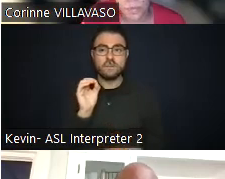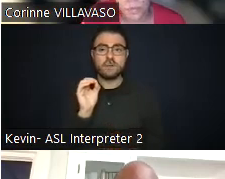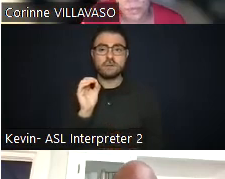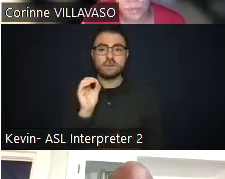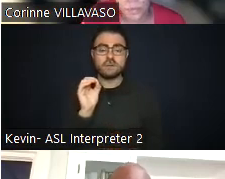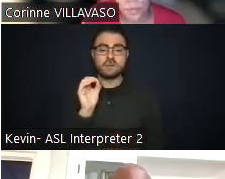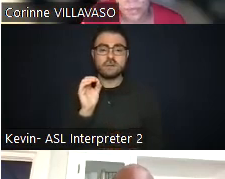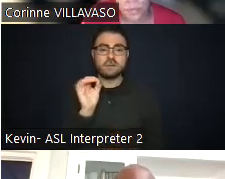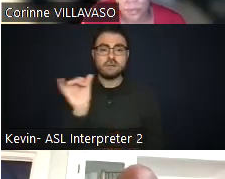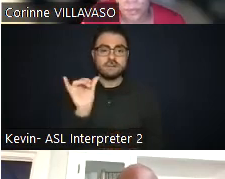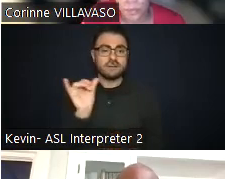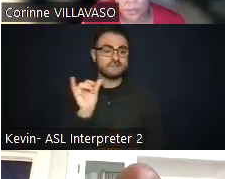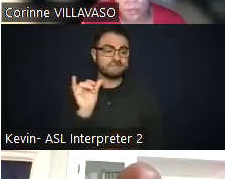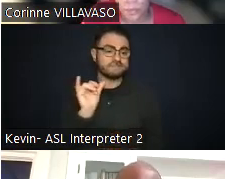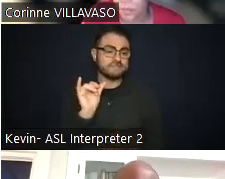It's like one of those things.